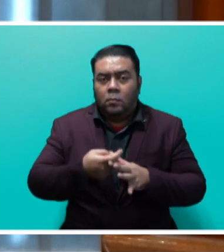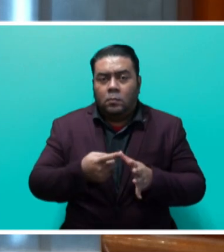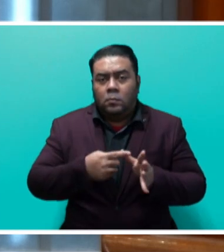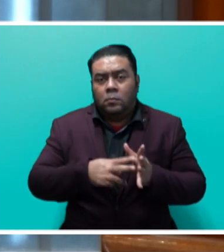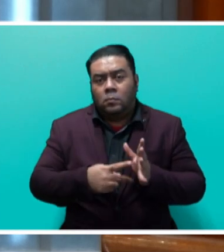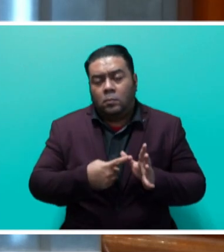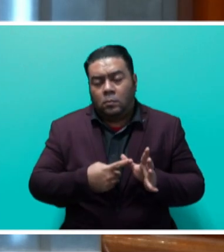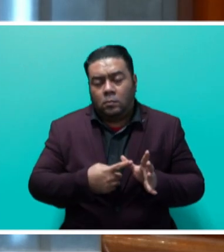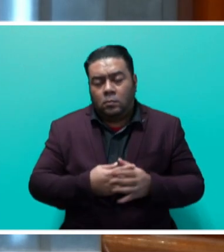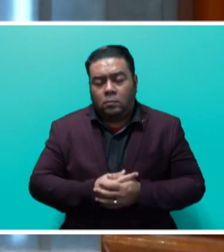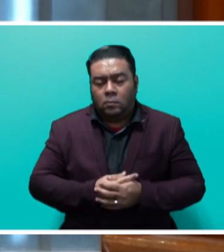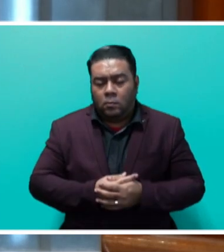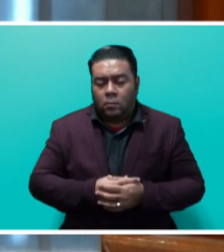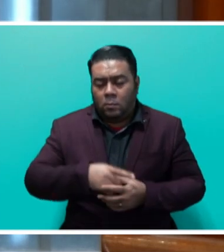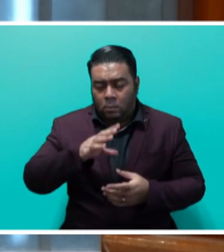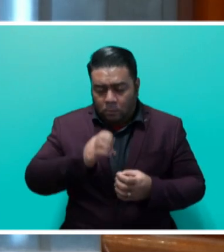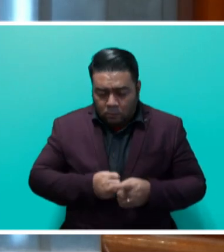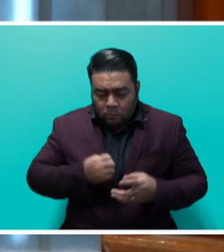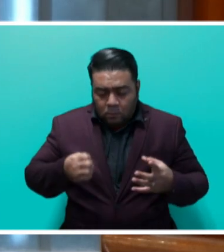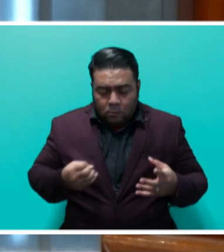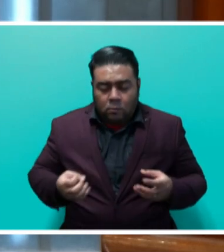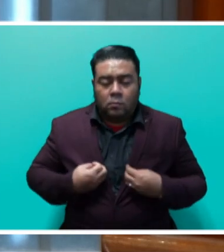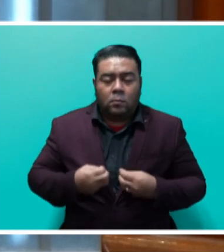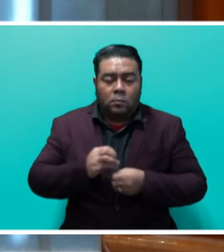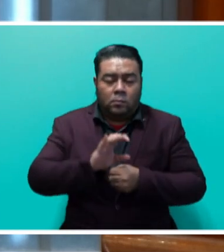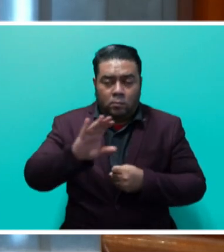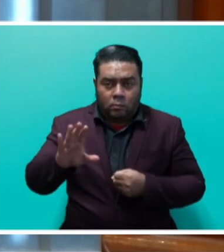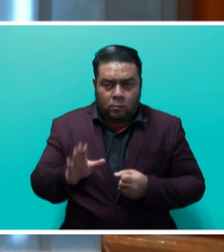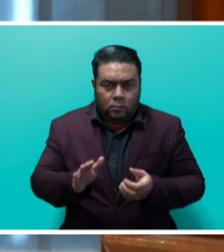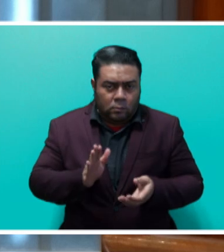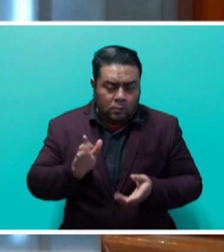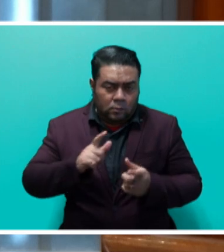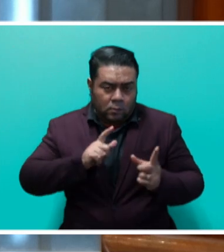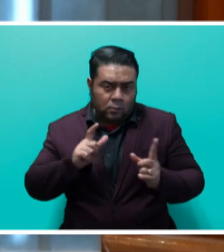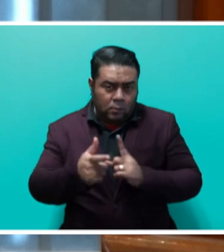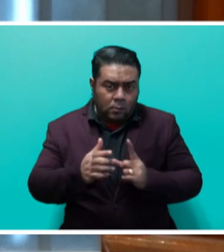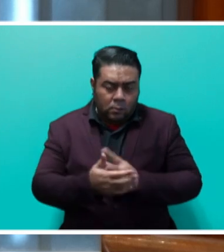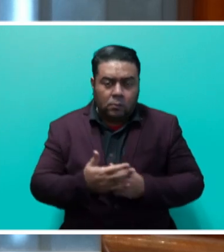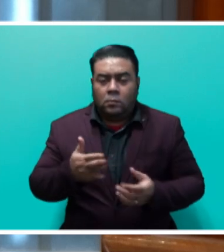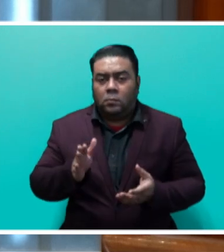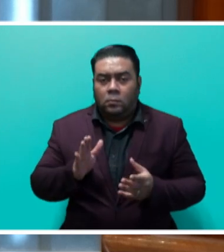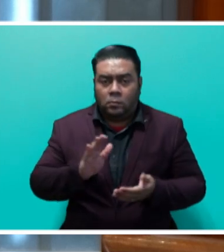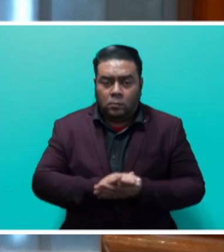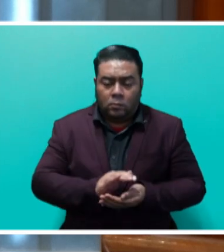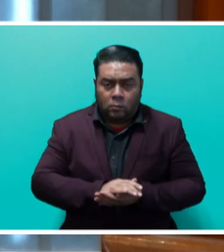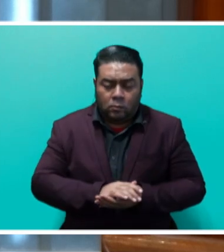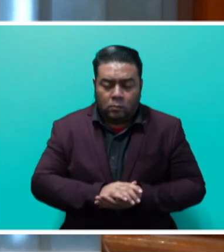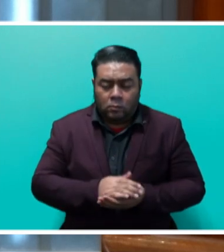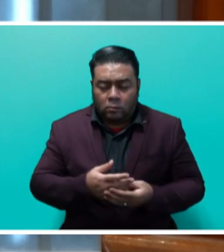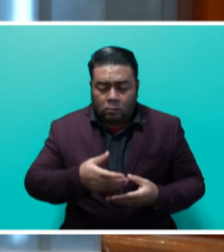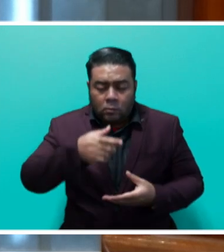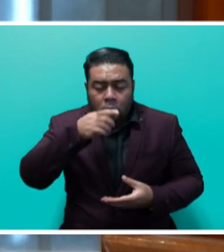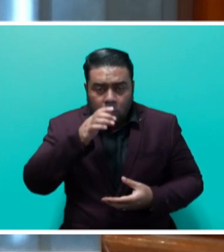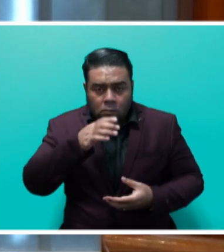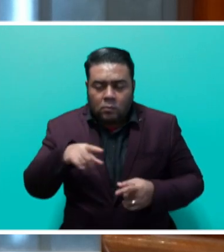With kava evolving from being a commercial ceremonial drink to the development of different ways to